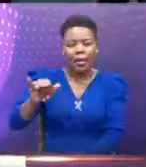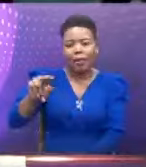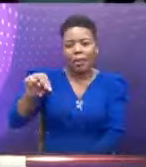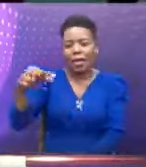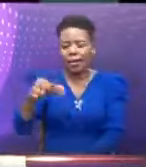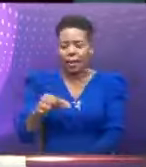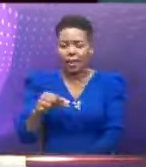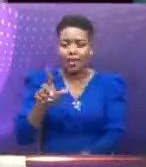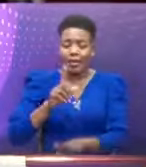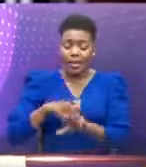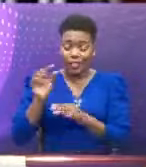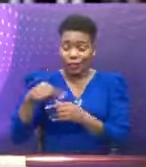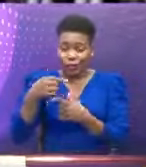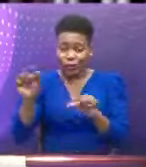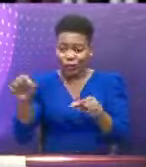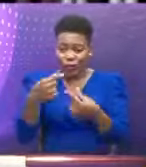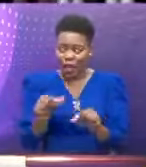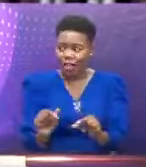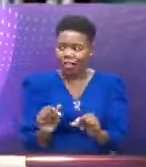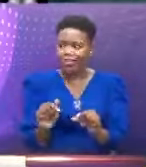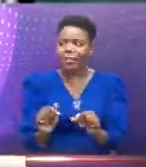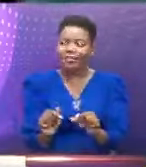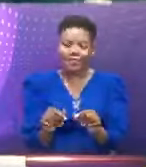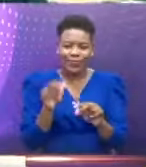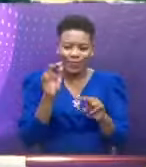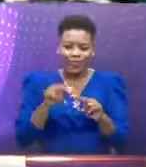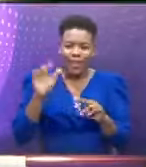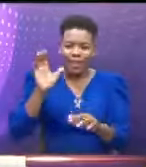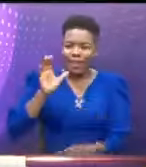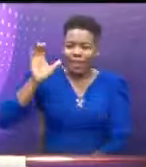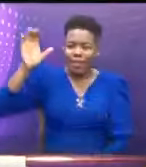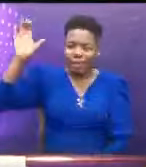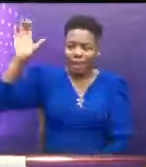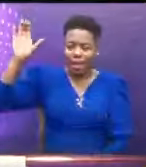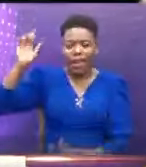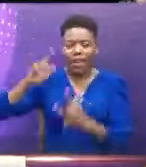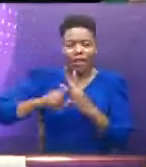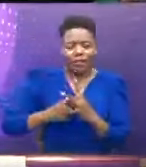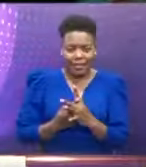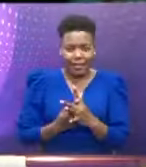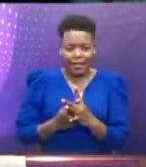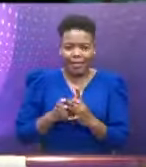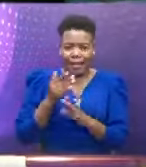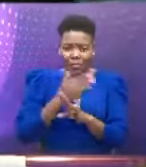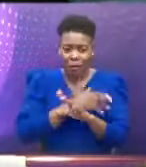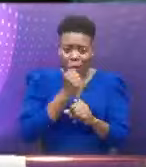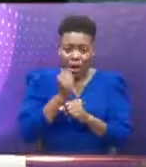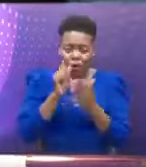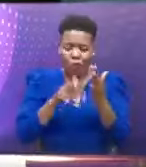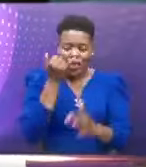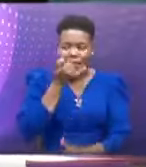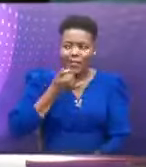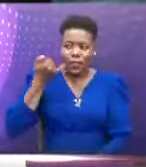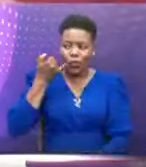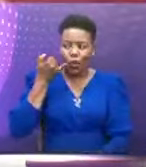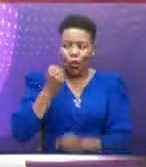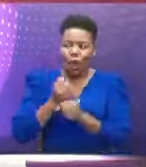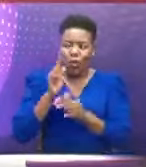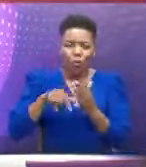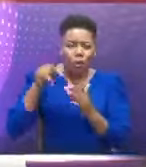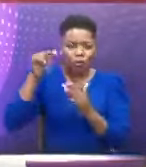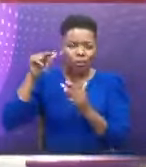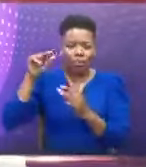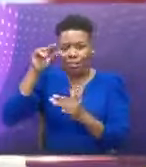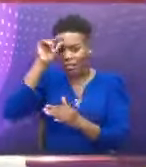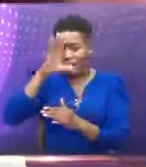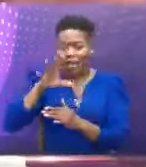oath. Kapokodeko liet mar kom ochakore kod soman en gavana ma Mombasa Ali Hassan Joho mawecho sedeo ni sombe puot kata